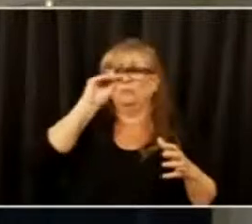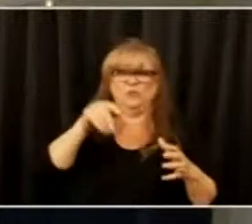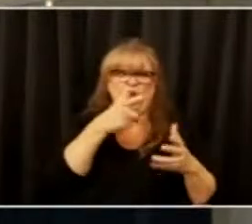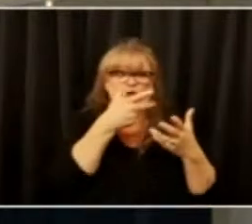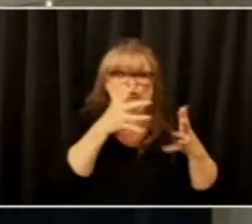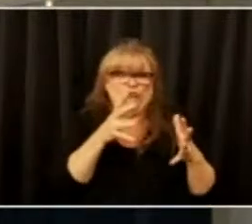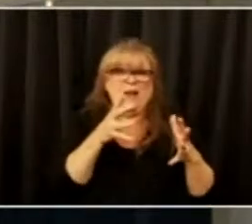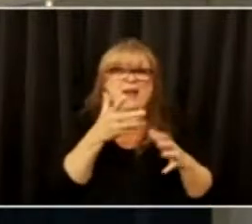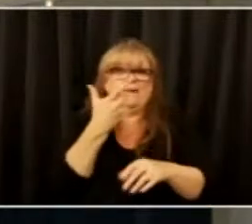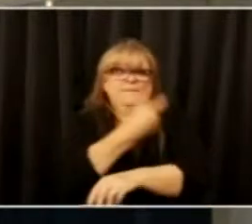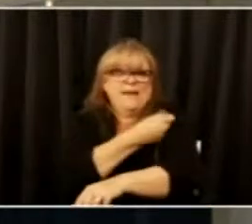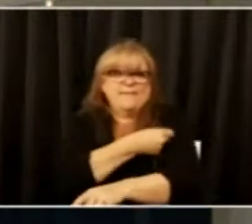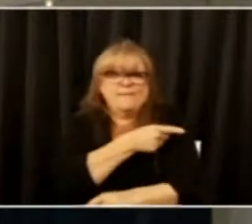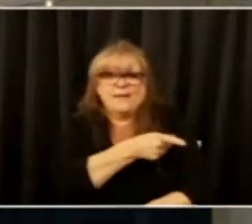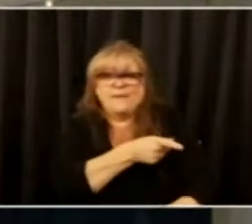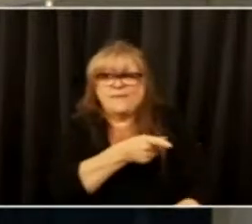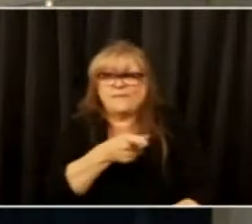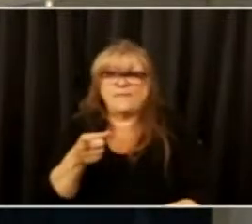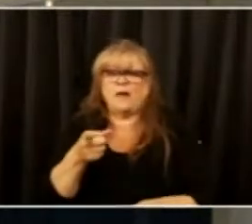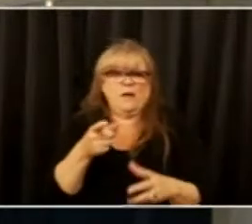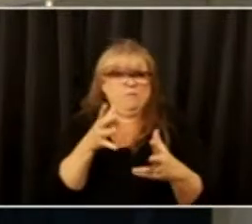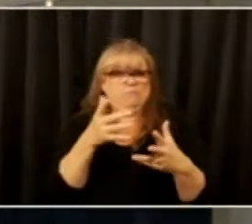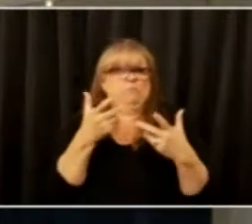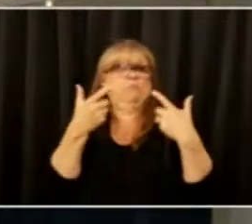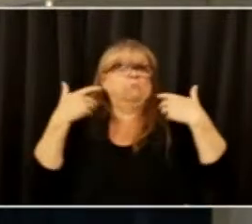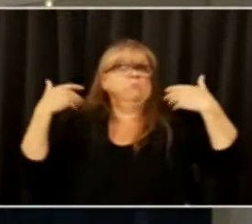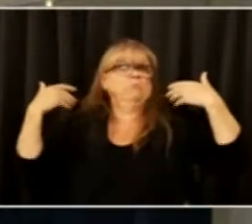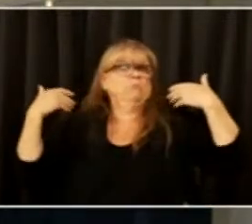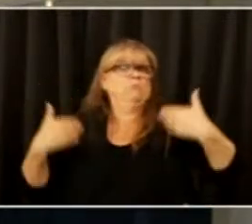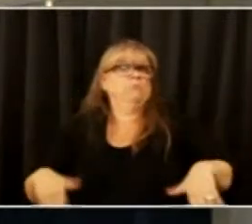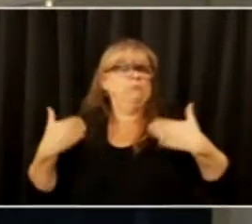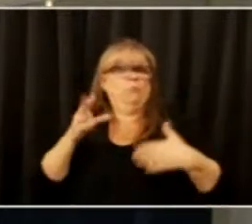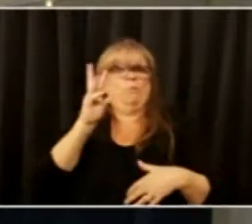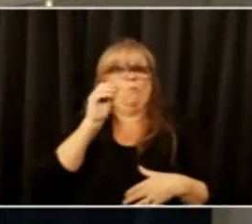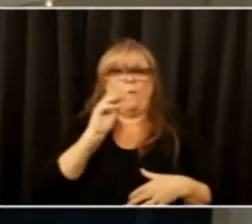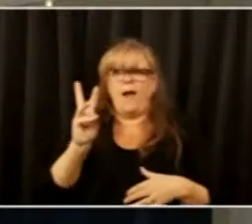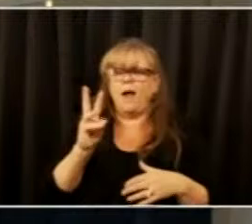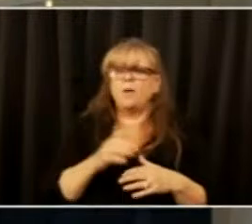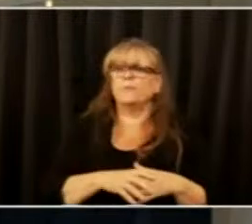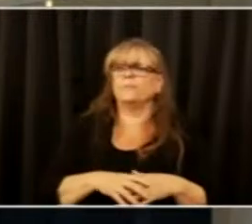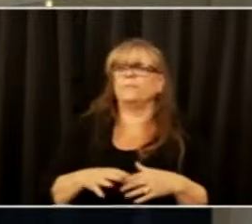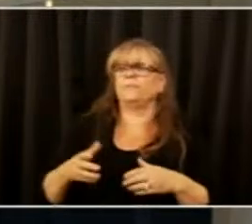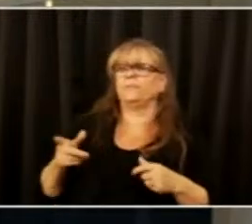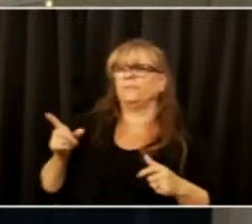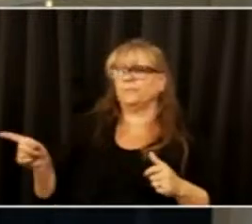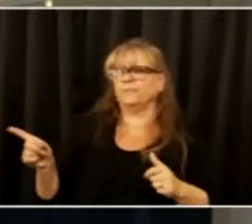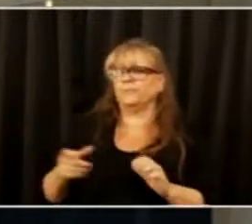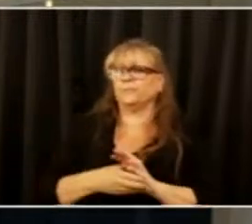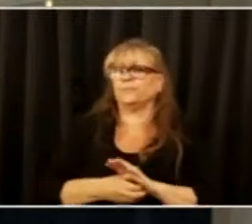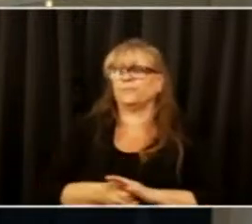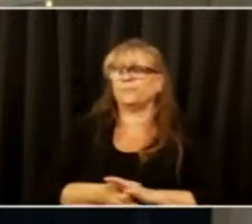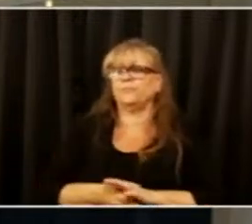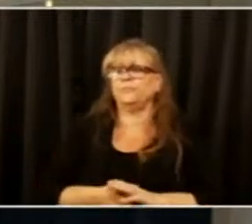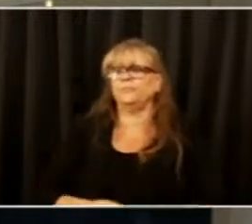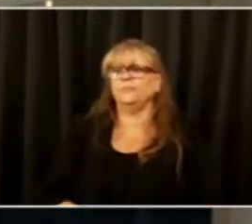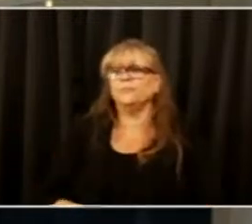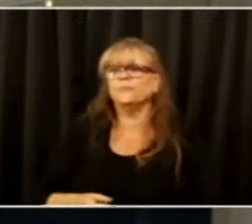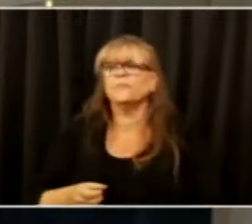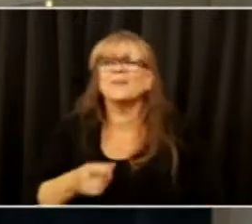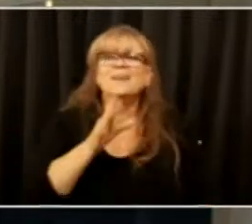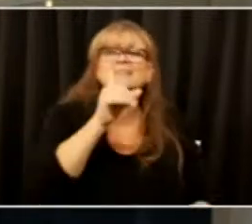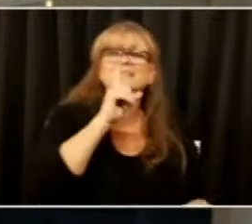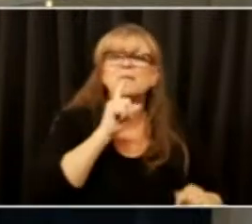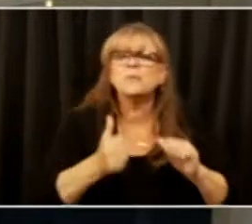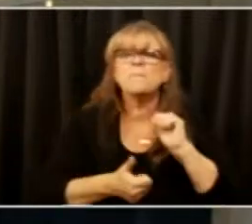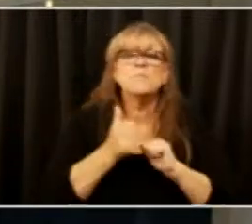Rao. Thanks very much. So again, I think that the most important pieces of information that